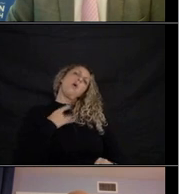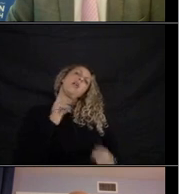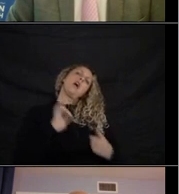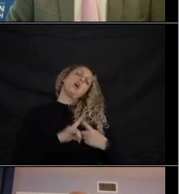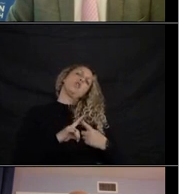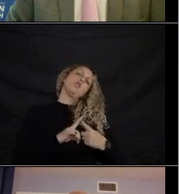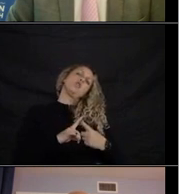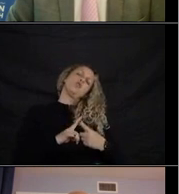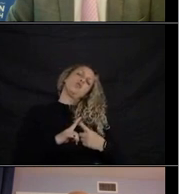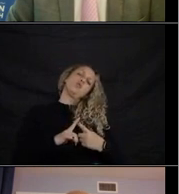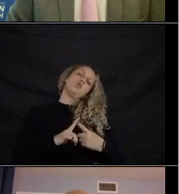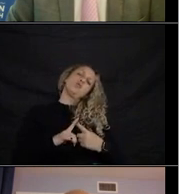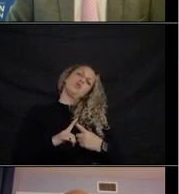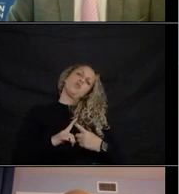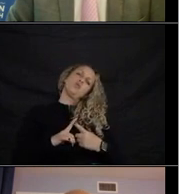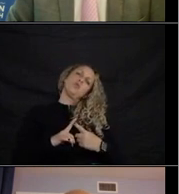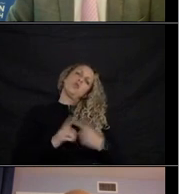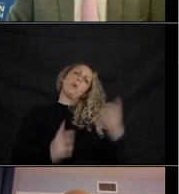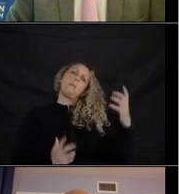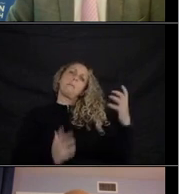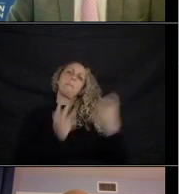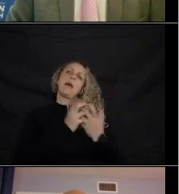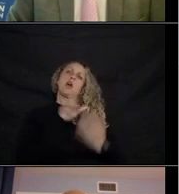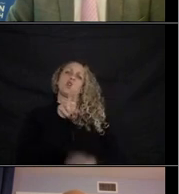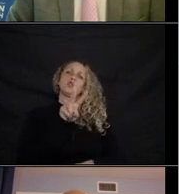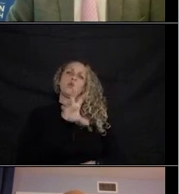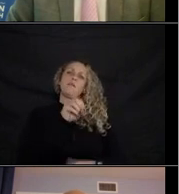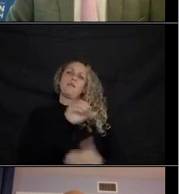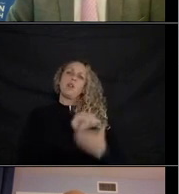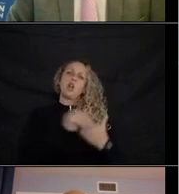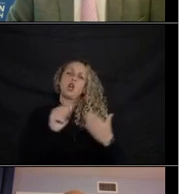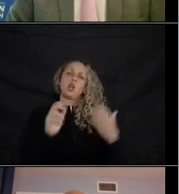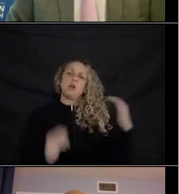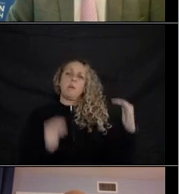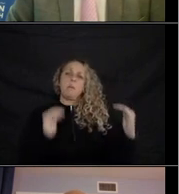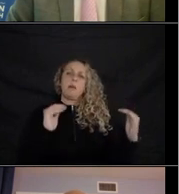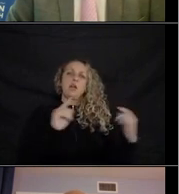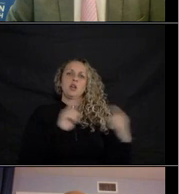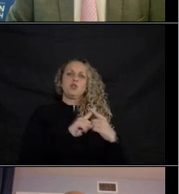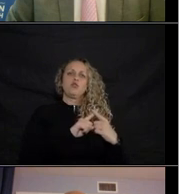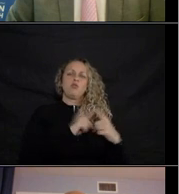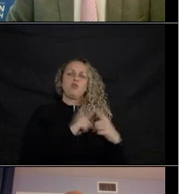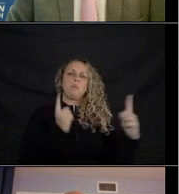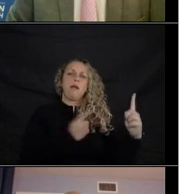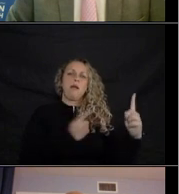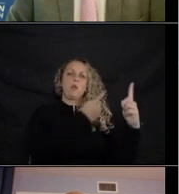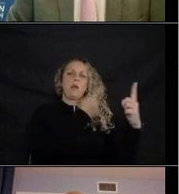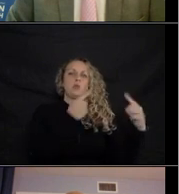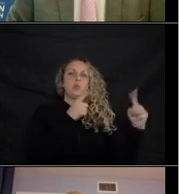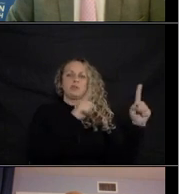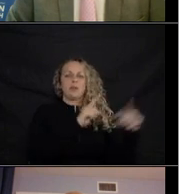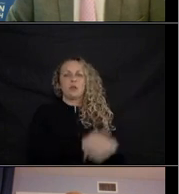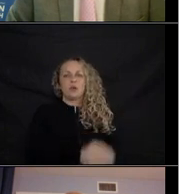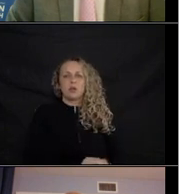to match your $250 to a pathway to prosperity.